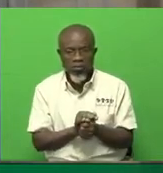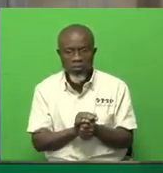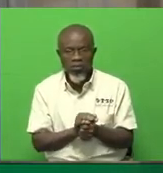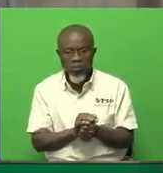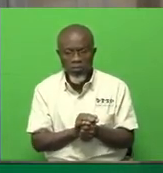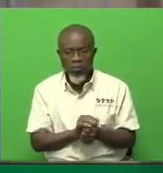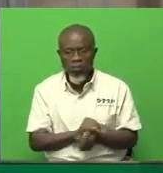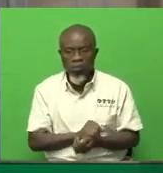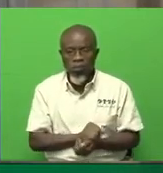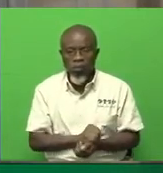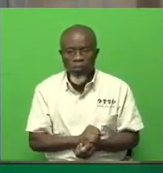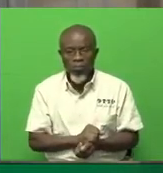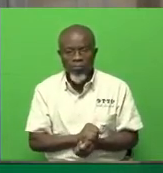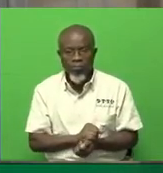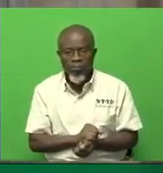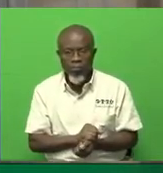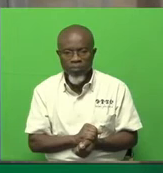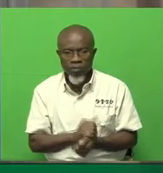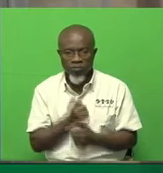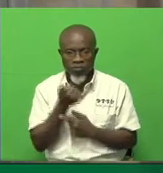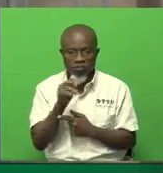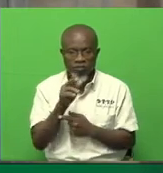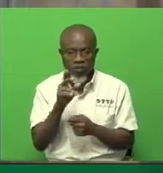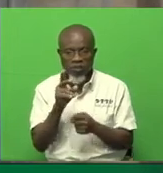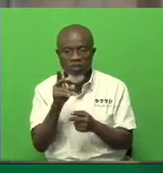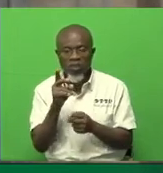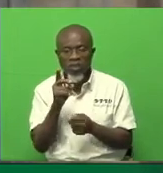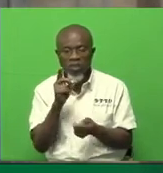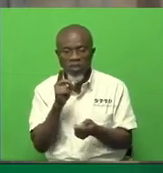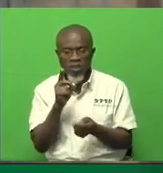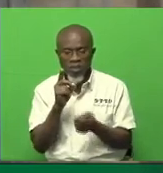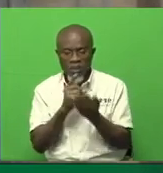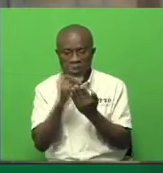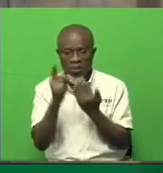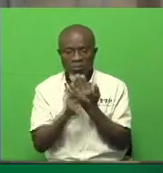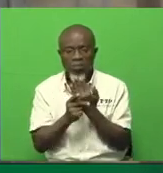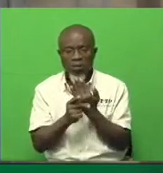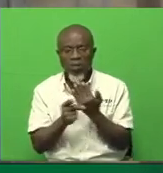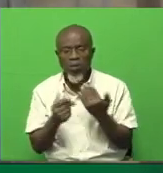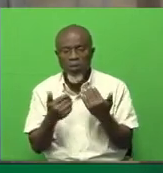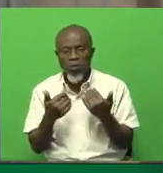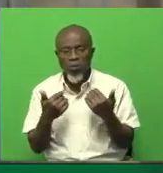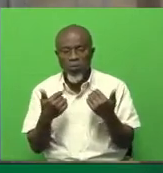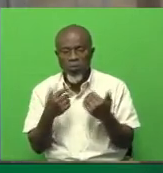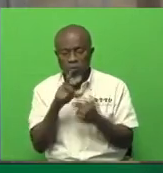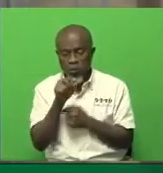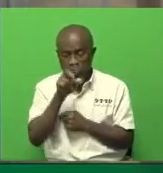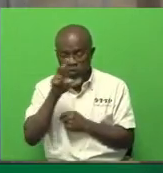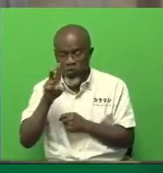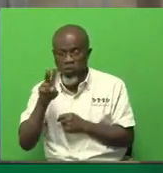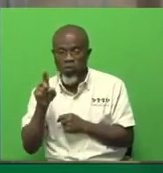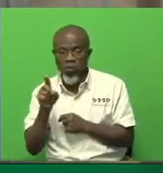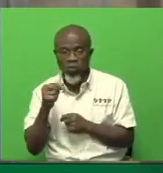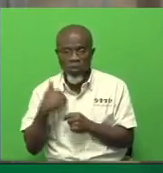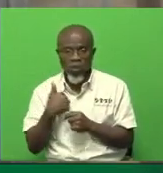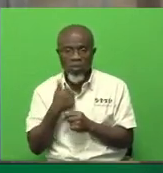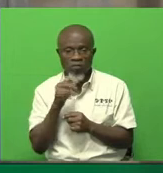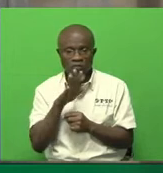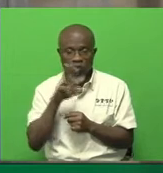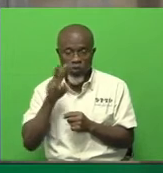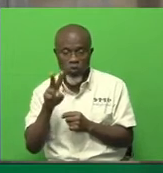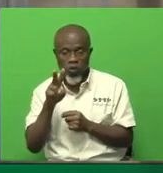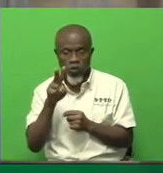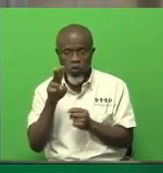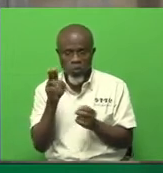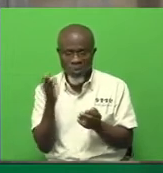out on the 15th of December 2021 we had 32 covid-19 deaths and